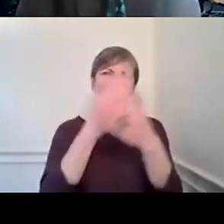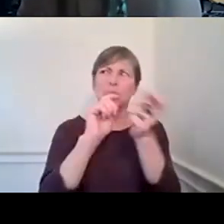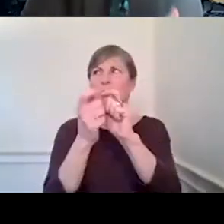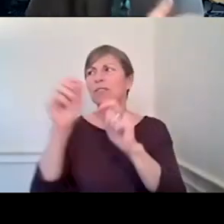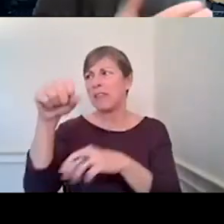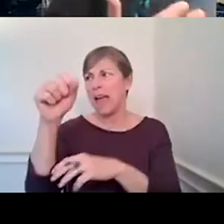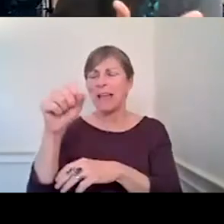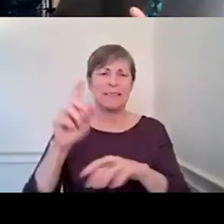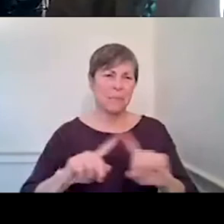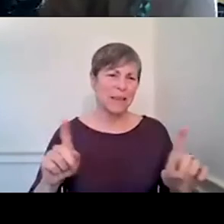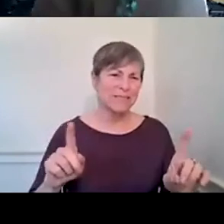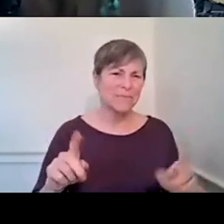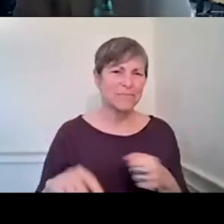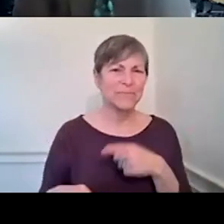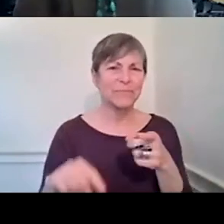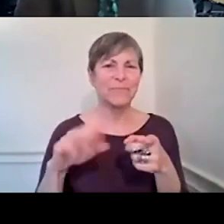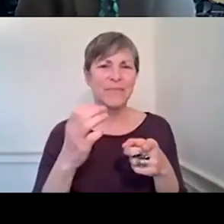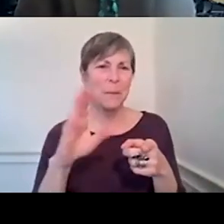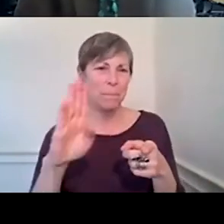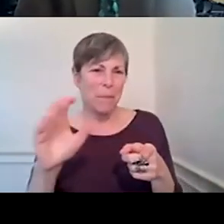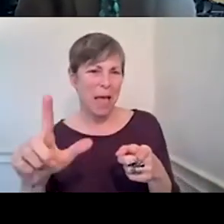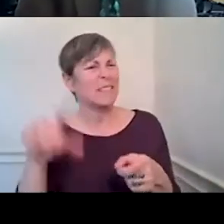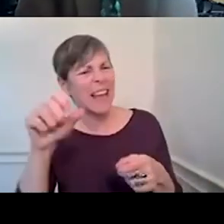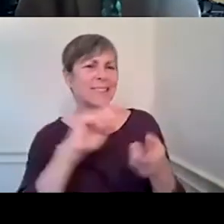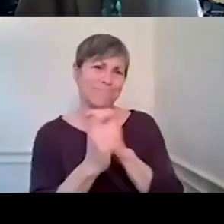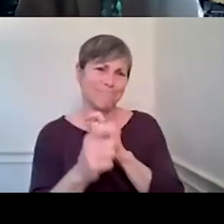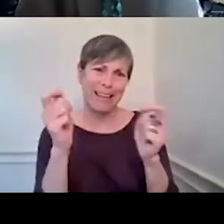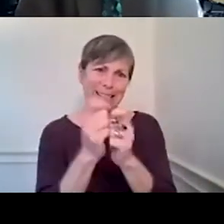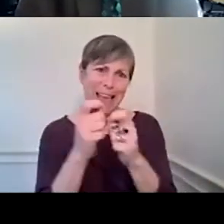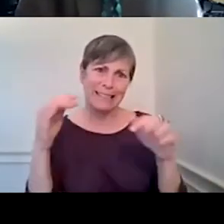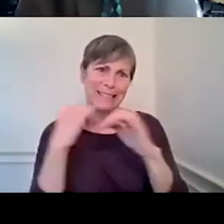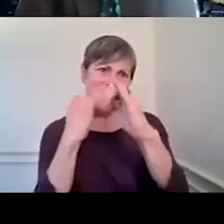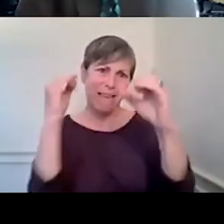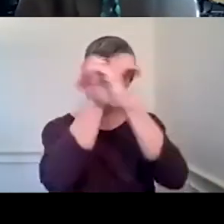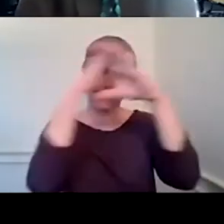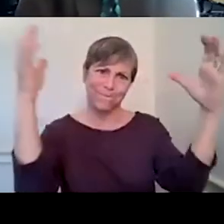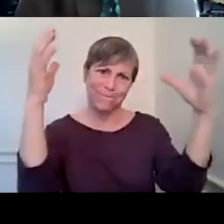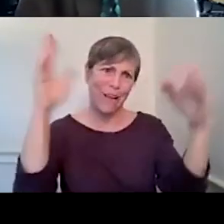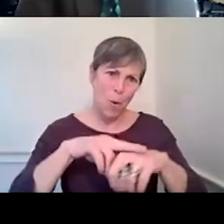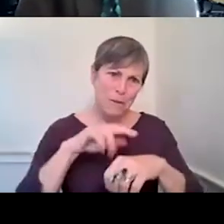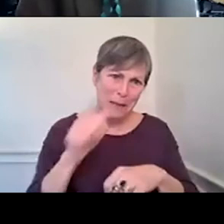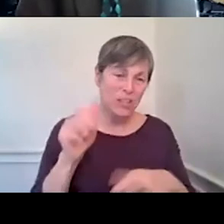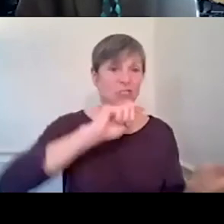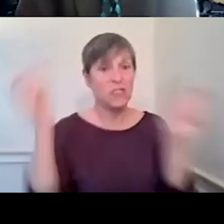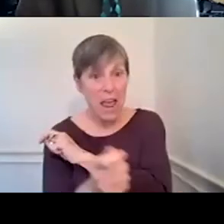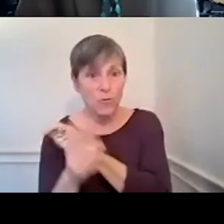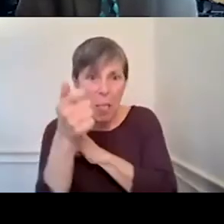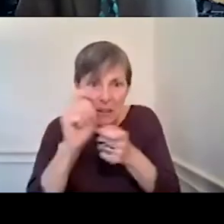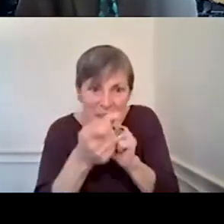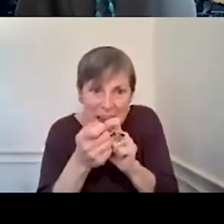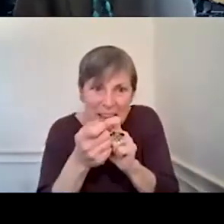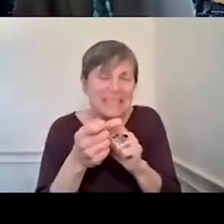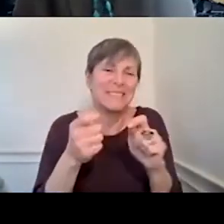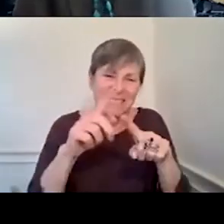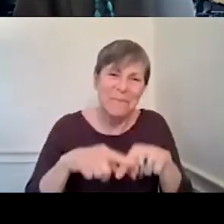Well, there's always going to be some modification, right? Matter of degree, how extreme it is. Thank you.